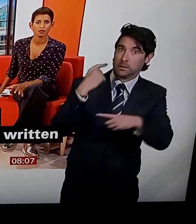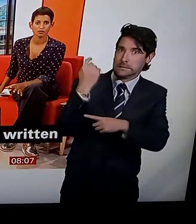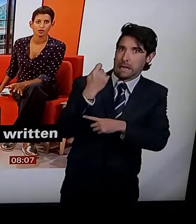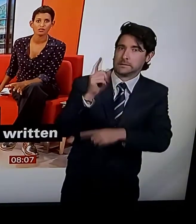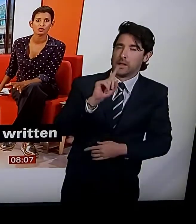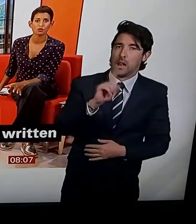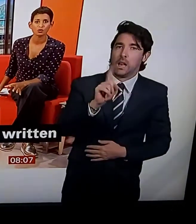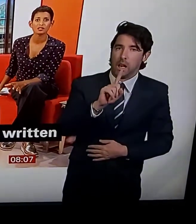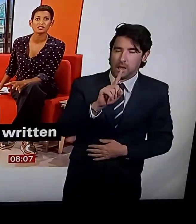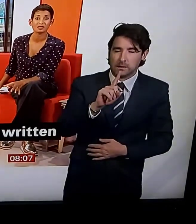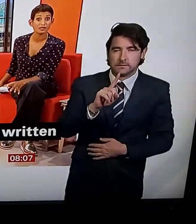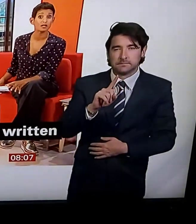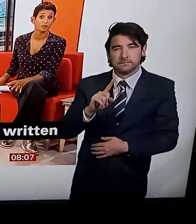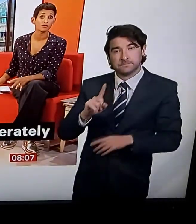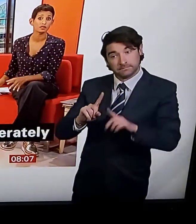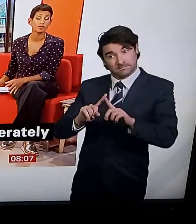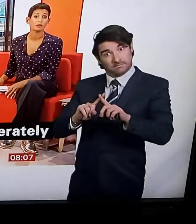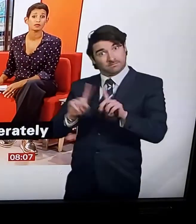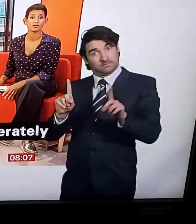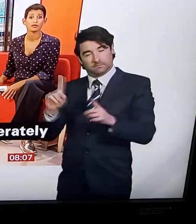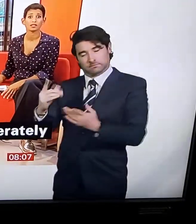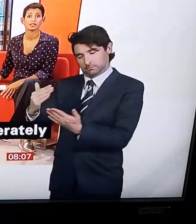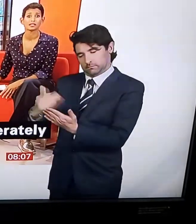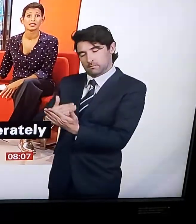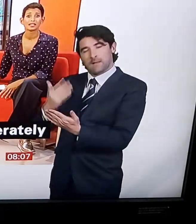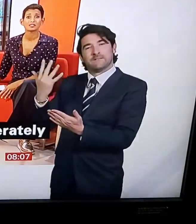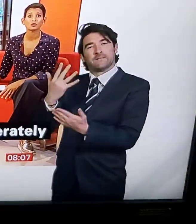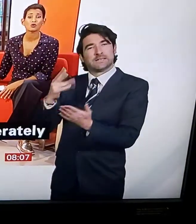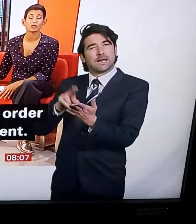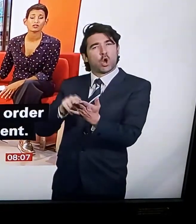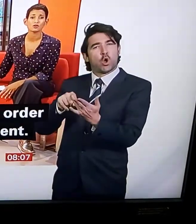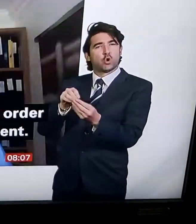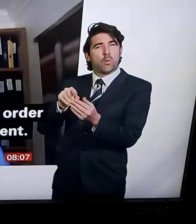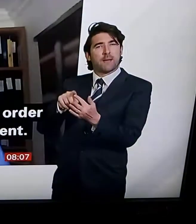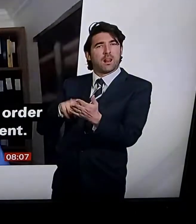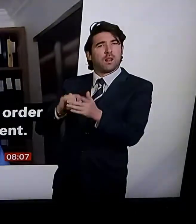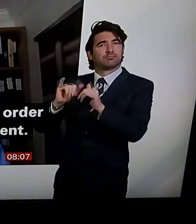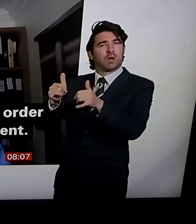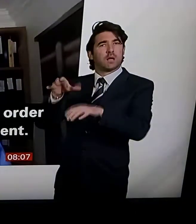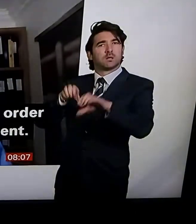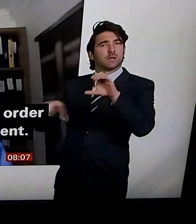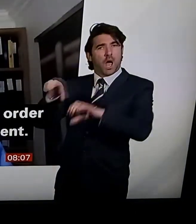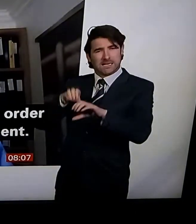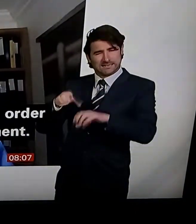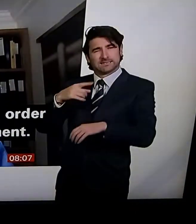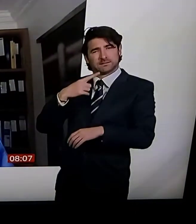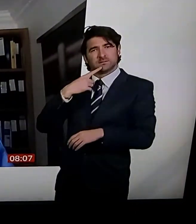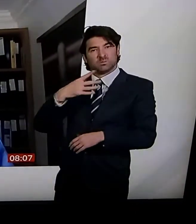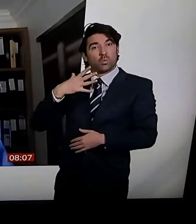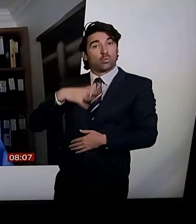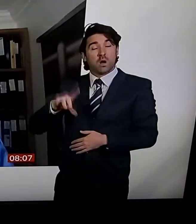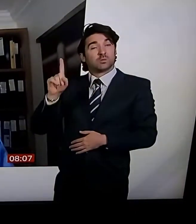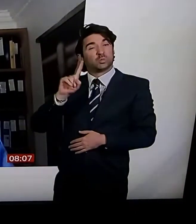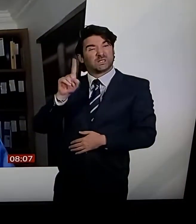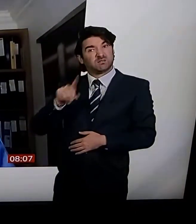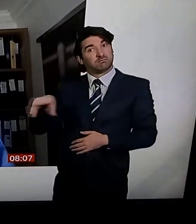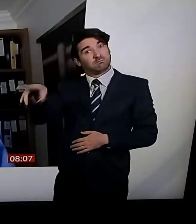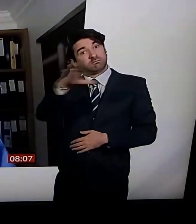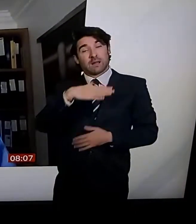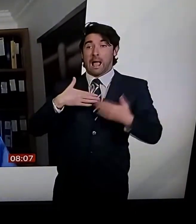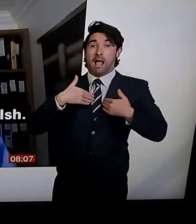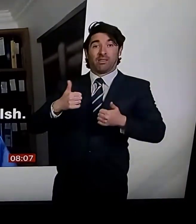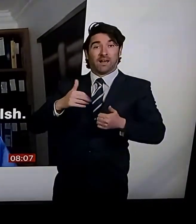sea and rain then become a bit more extensive across west of Scotland and into North Ireland later on. Much of England, Wales will be dry and lower